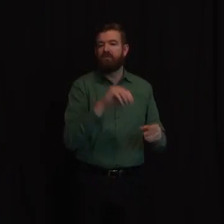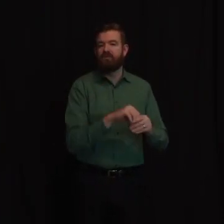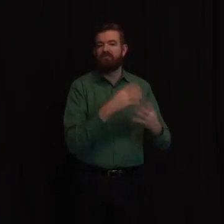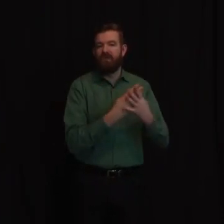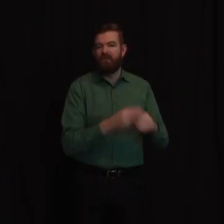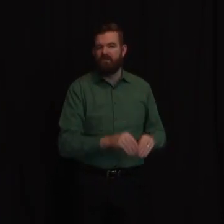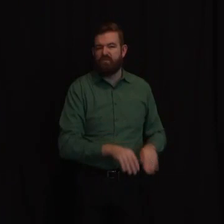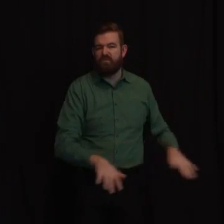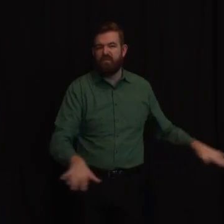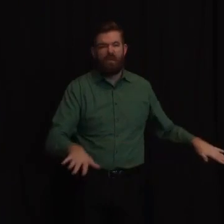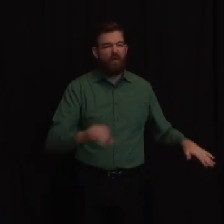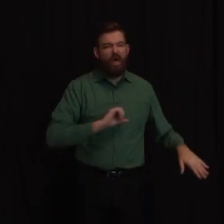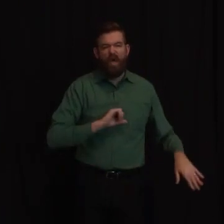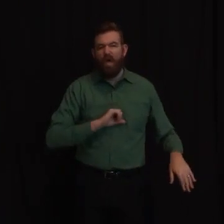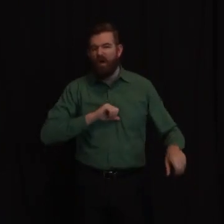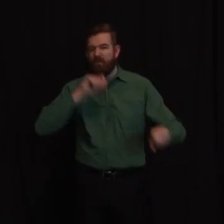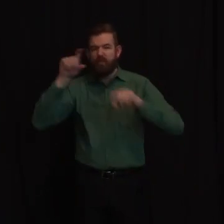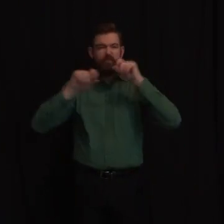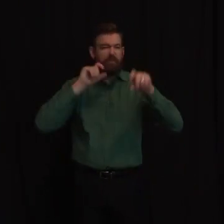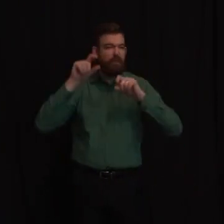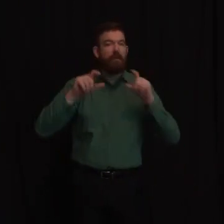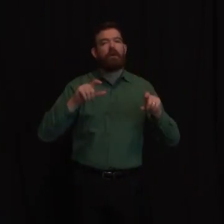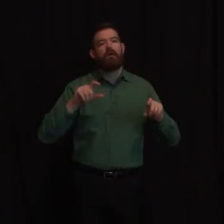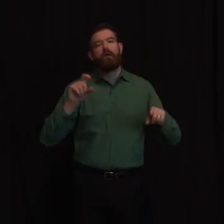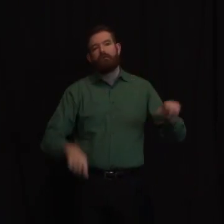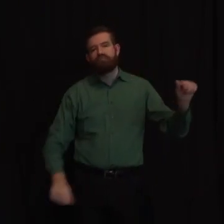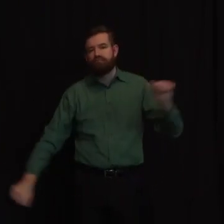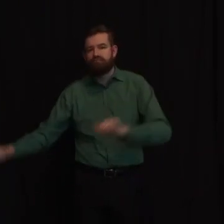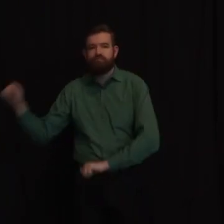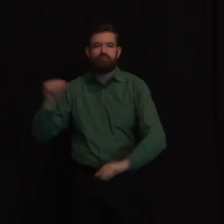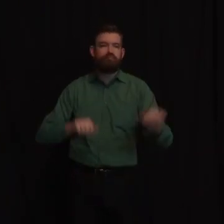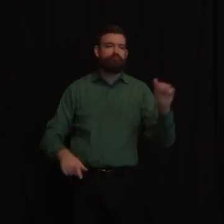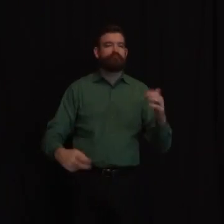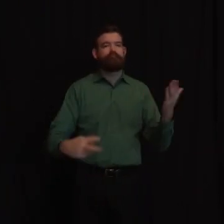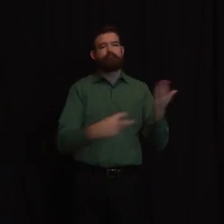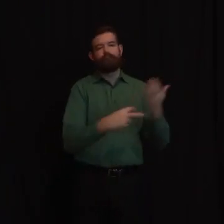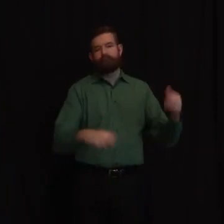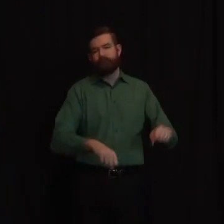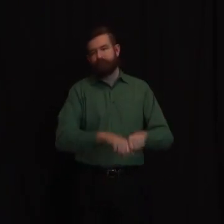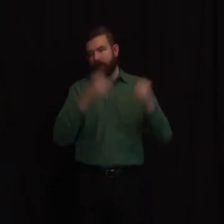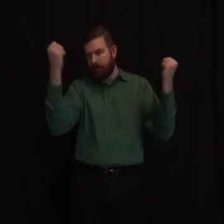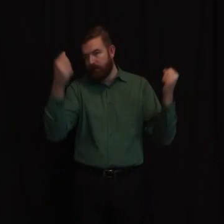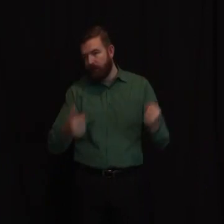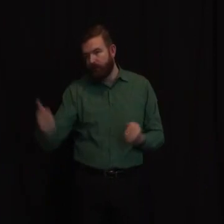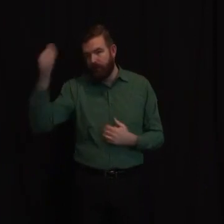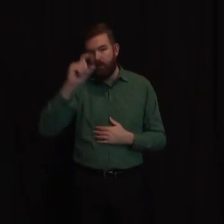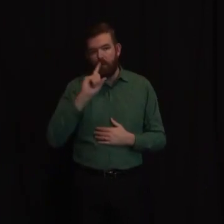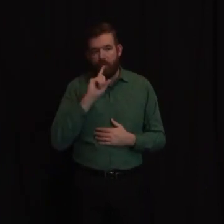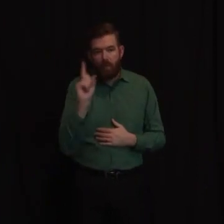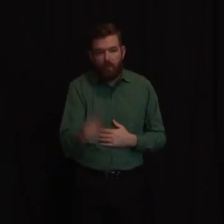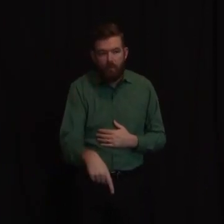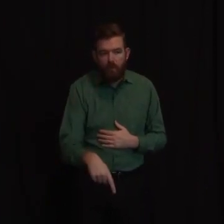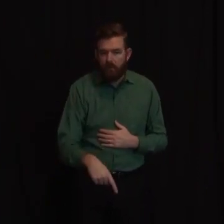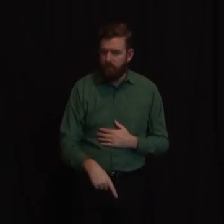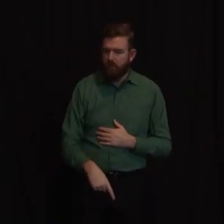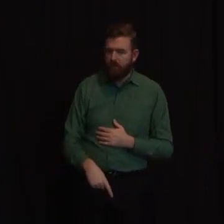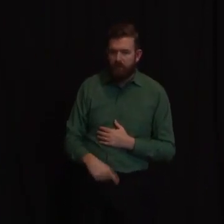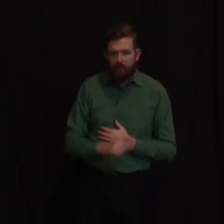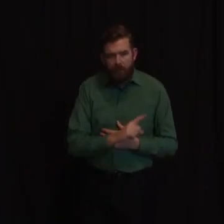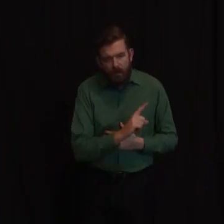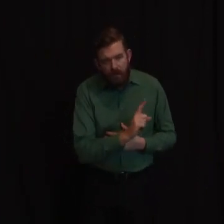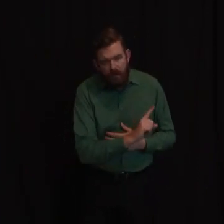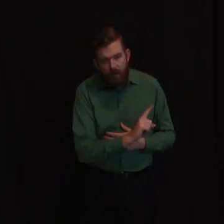be sanitized. He was obviously cited for the EO violation, among other charges. Where was he again, Pat? That was up in, I'm going to say it